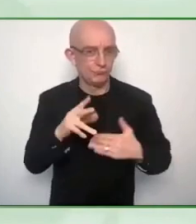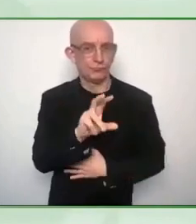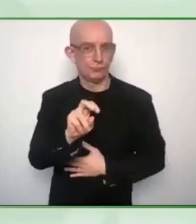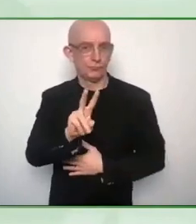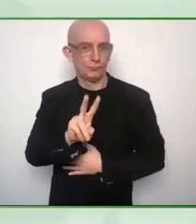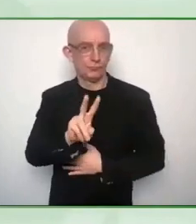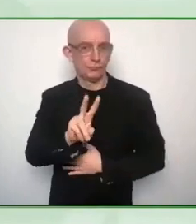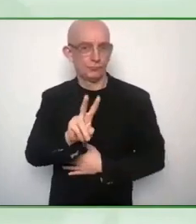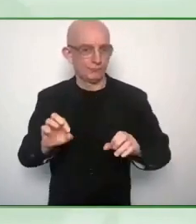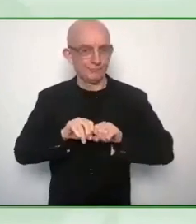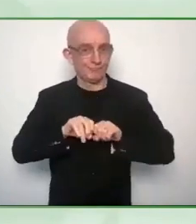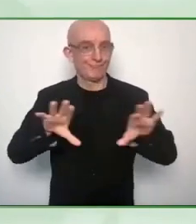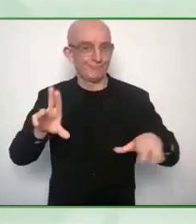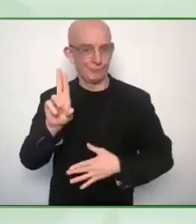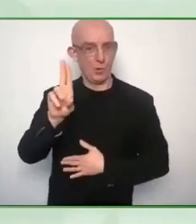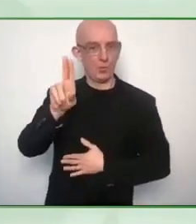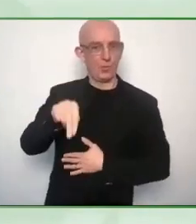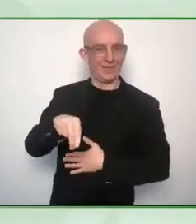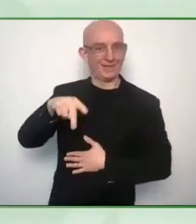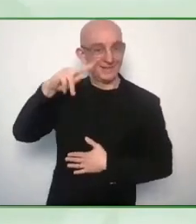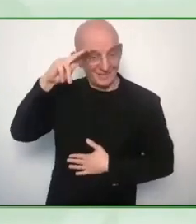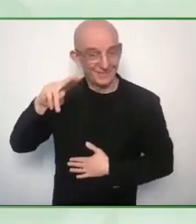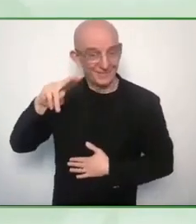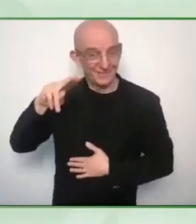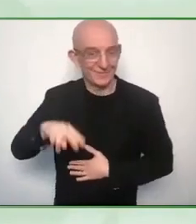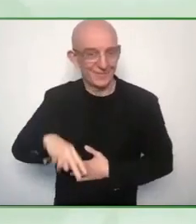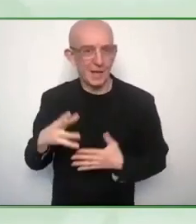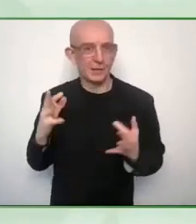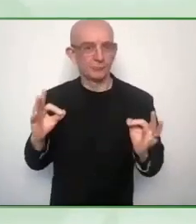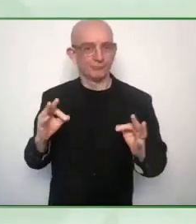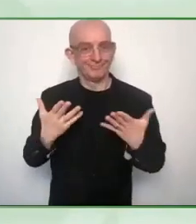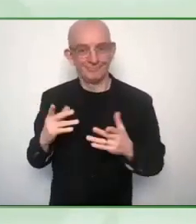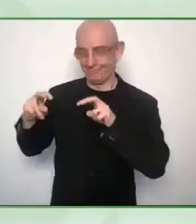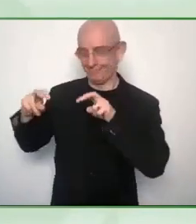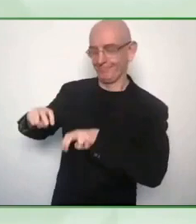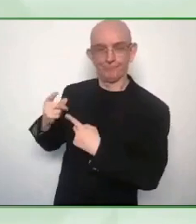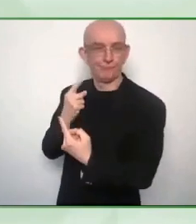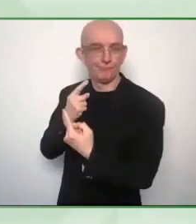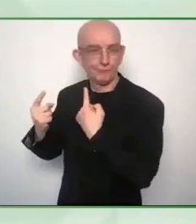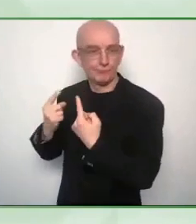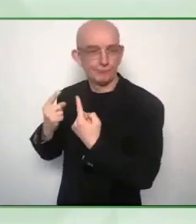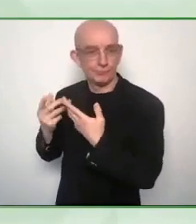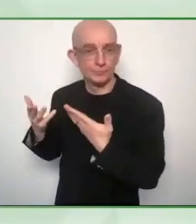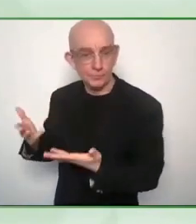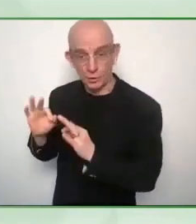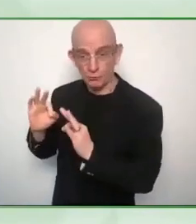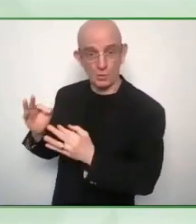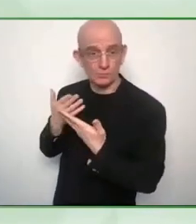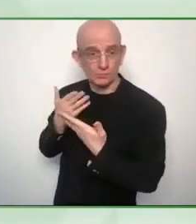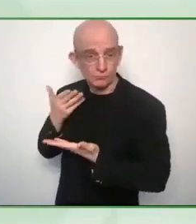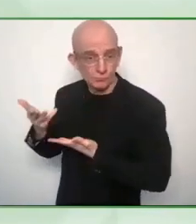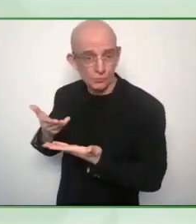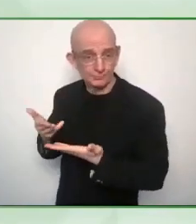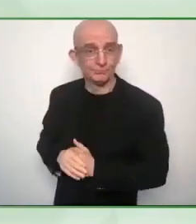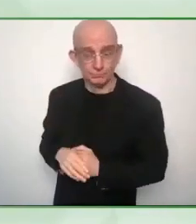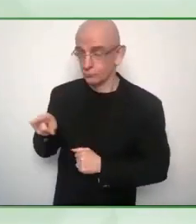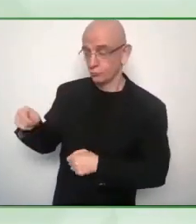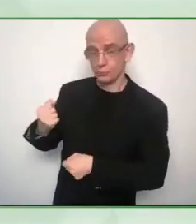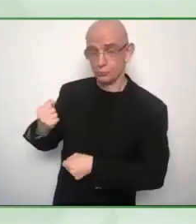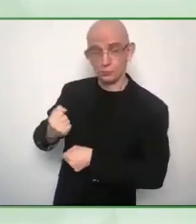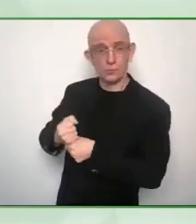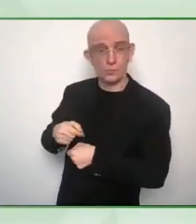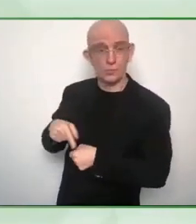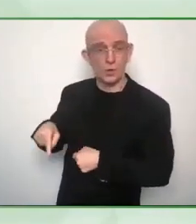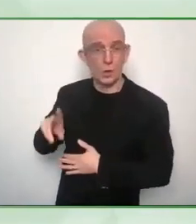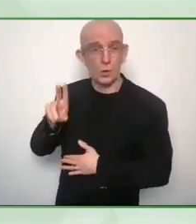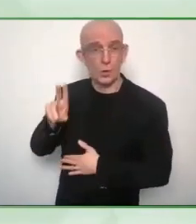Yeah, just keeping it very short. Thank you for inviting us. I'm working